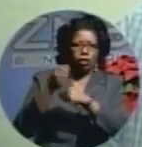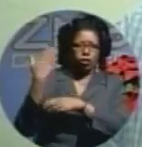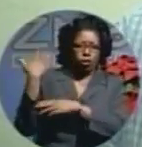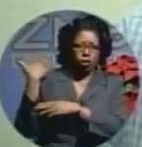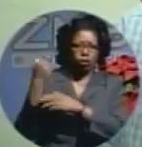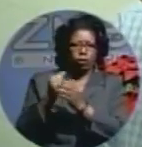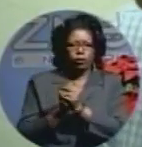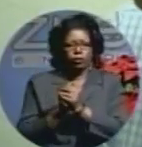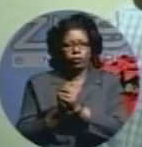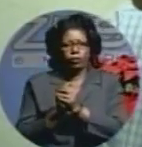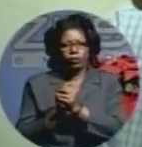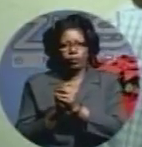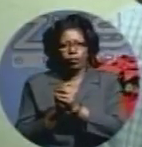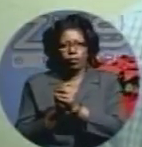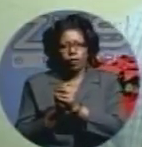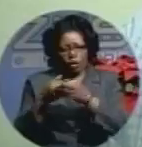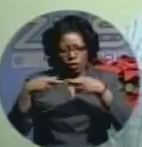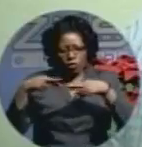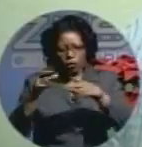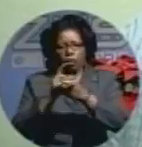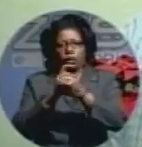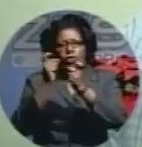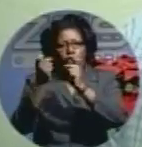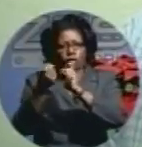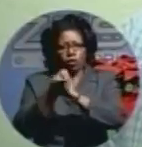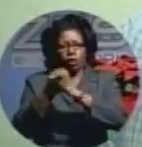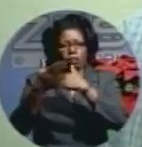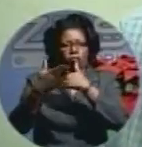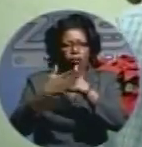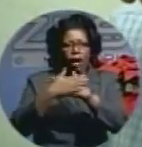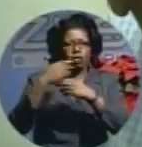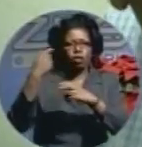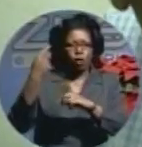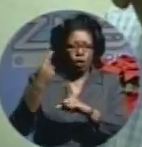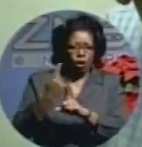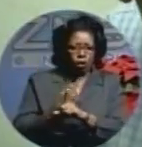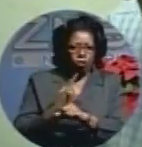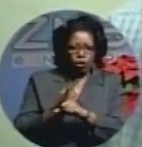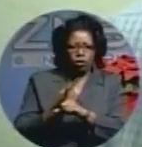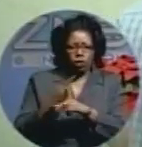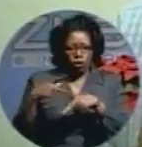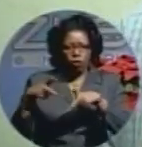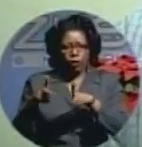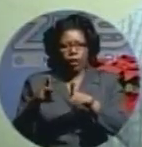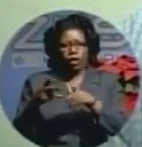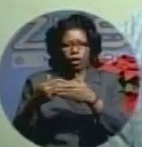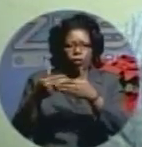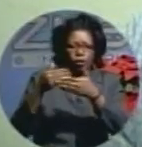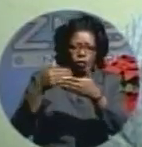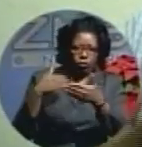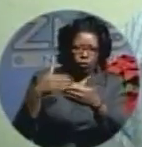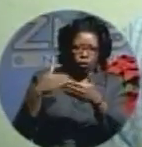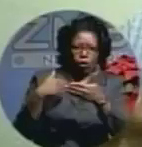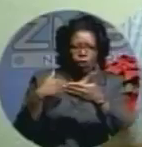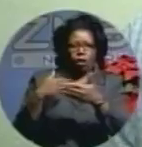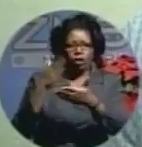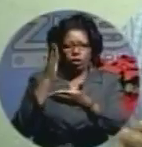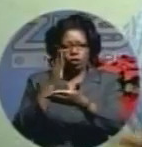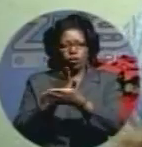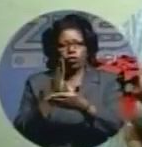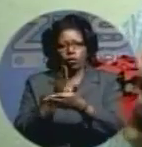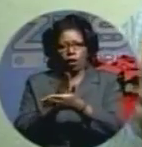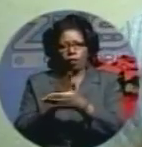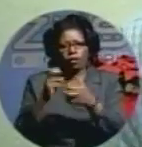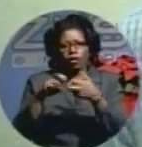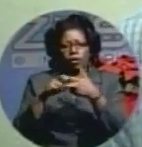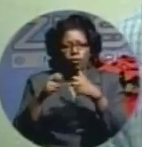Those roads can be turned back. Those roads need to be turned back in order to stop the bleeding. That